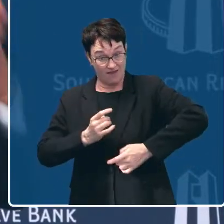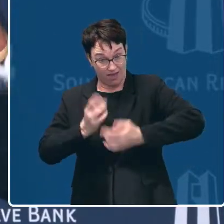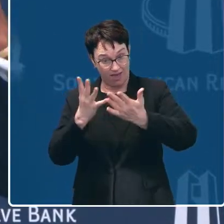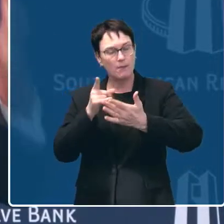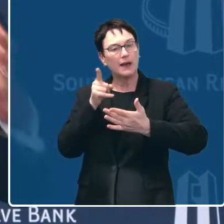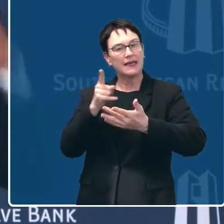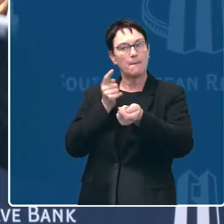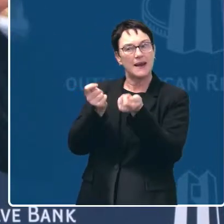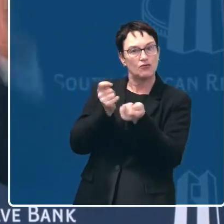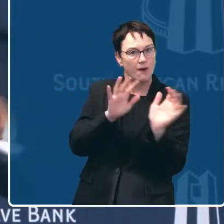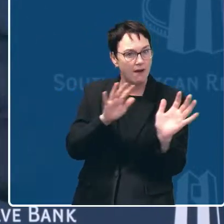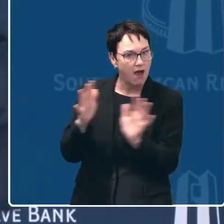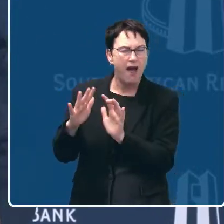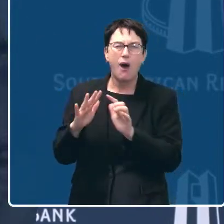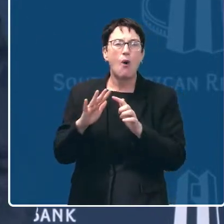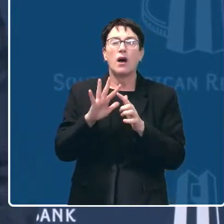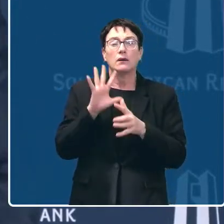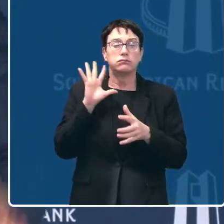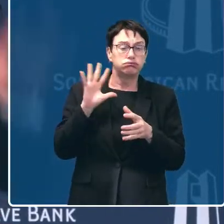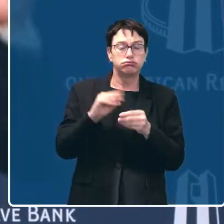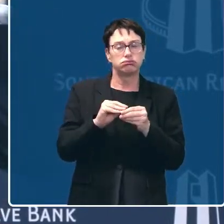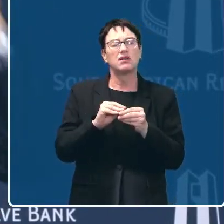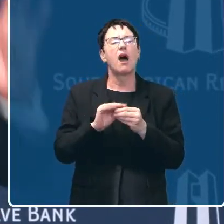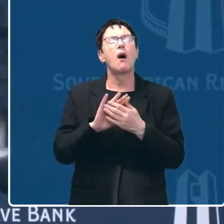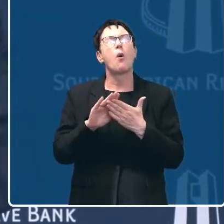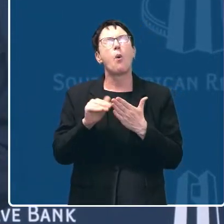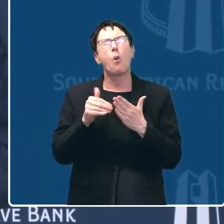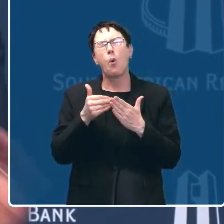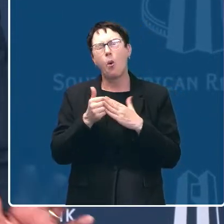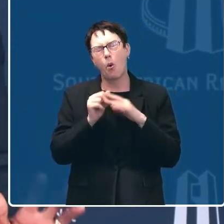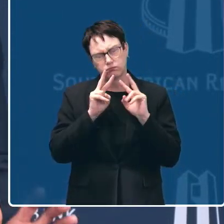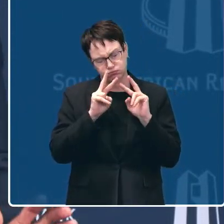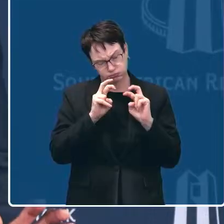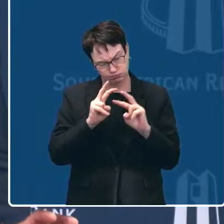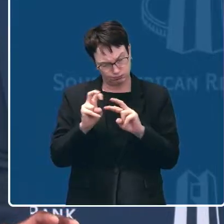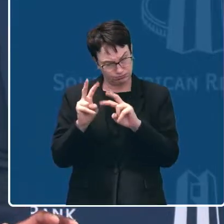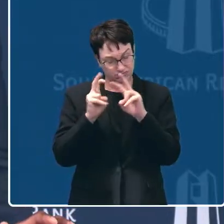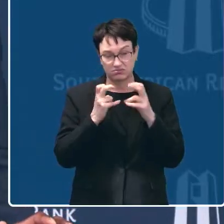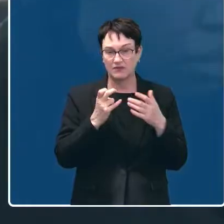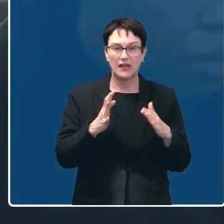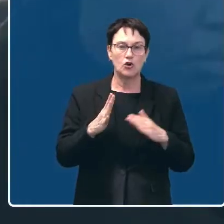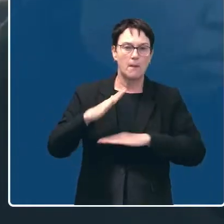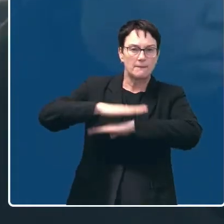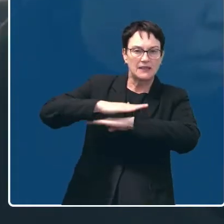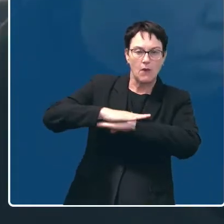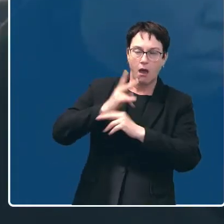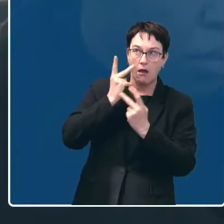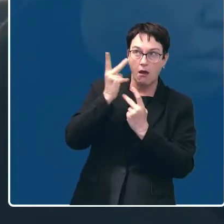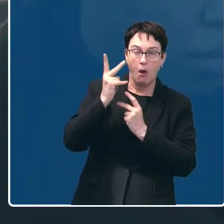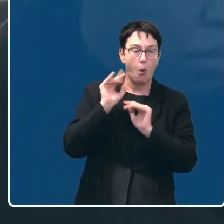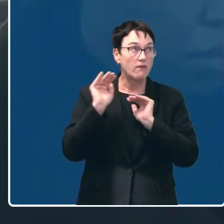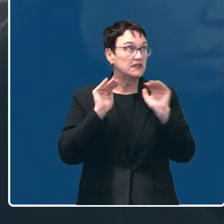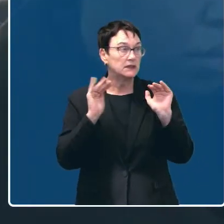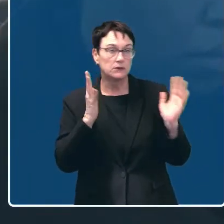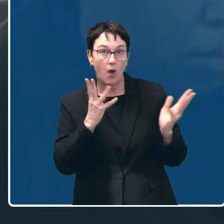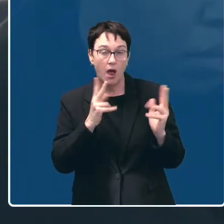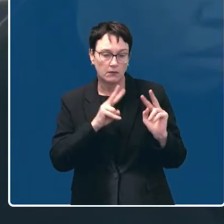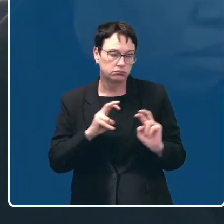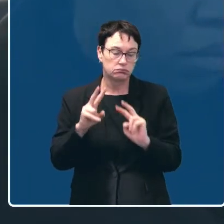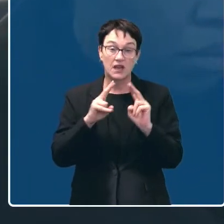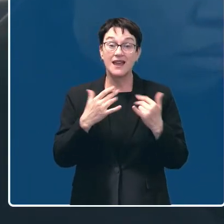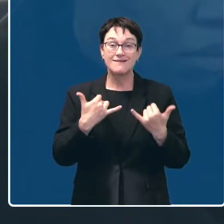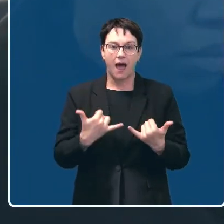All of that work has been done, the benchmarking, the comparisons, all that work had been done. You've got to get to the